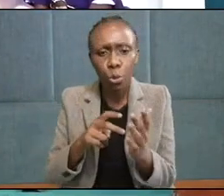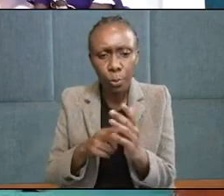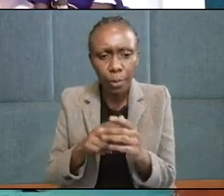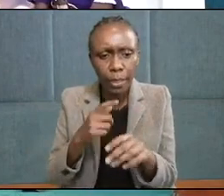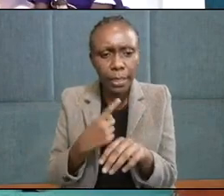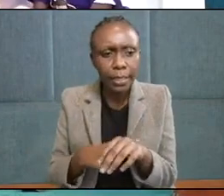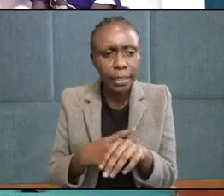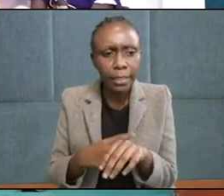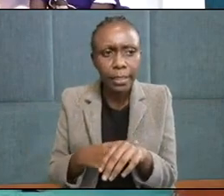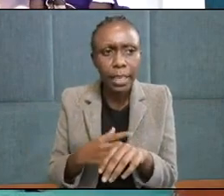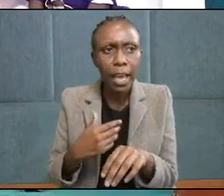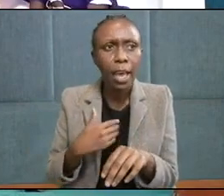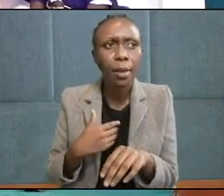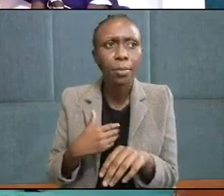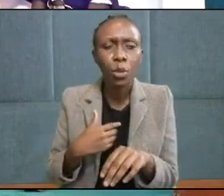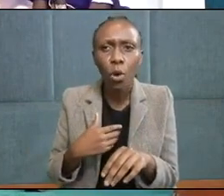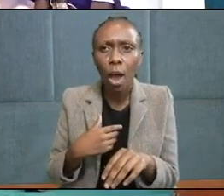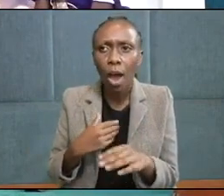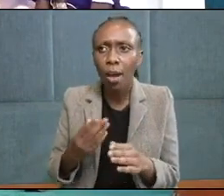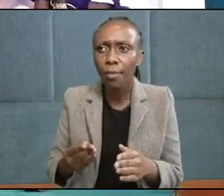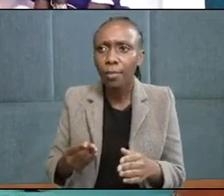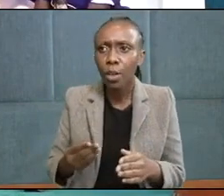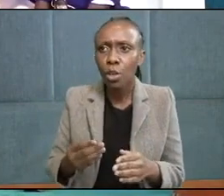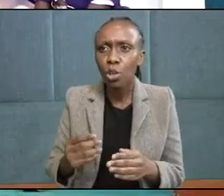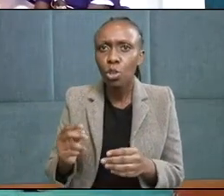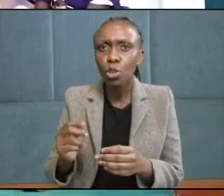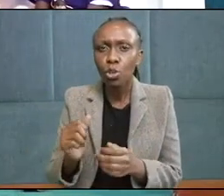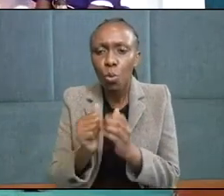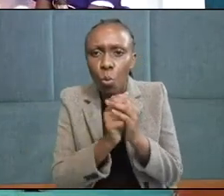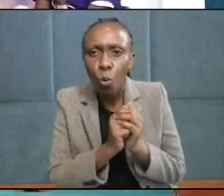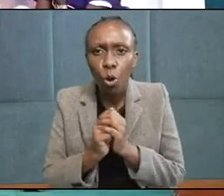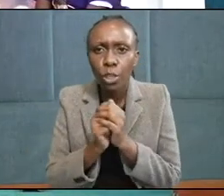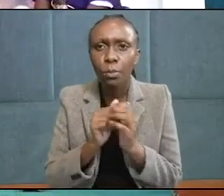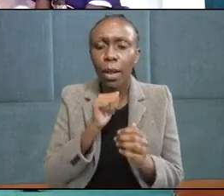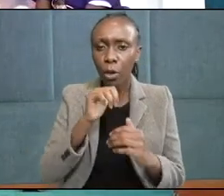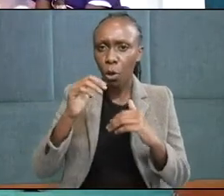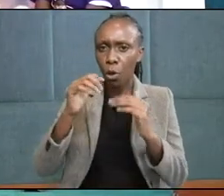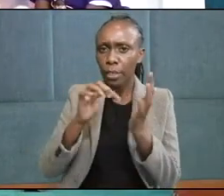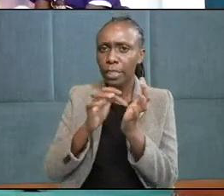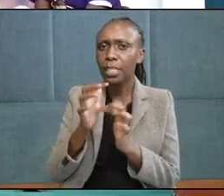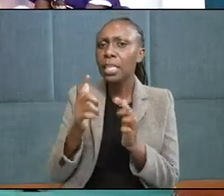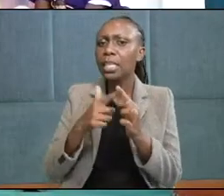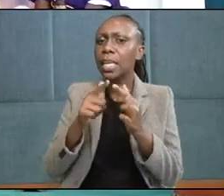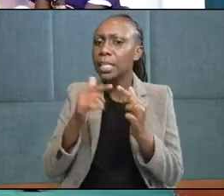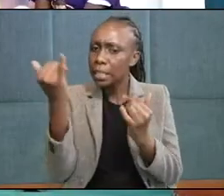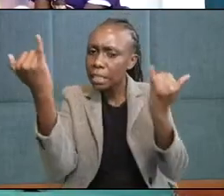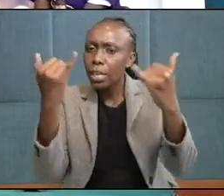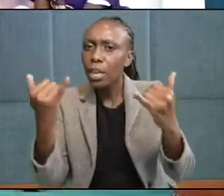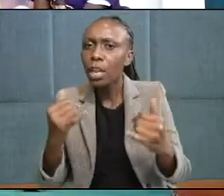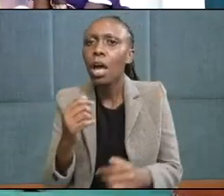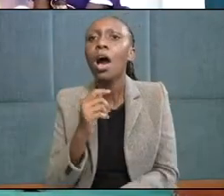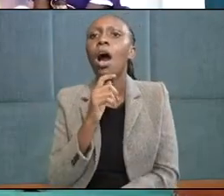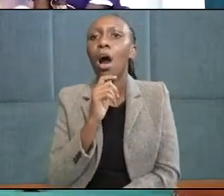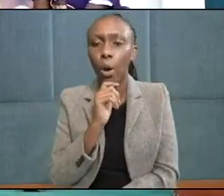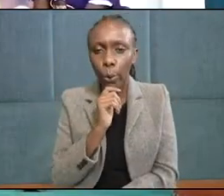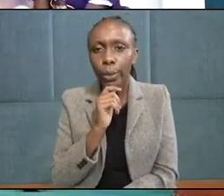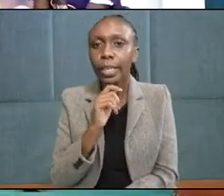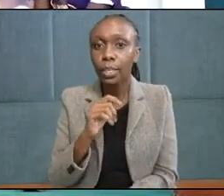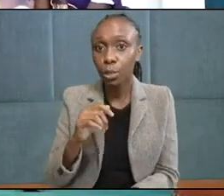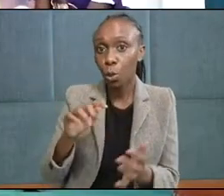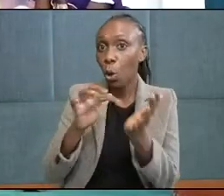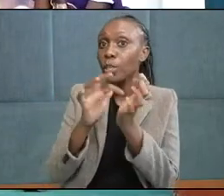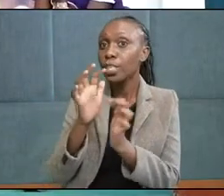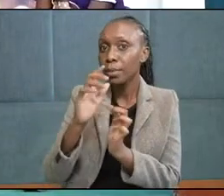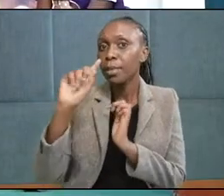put something before Jesus, that is your idol? Yeah. Ah, so Jesus should be first and last in